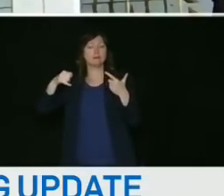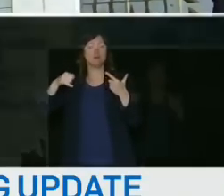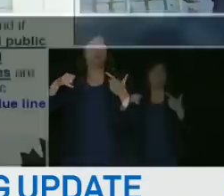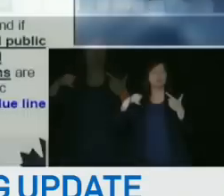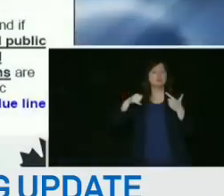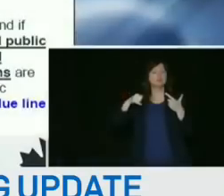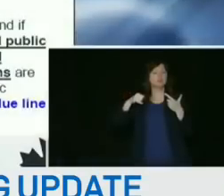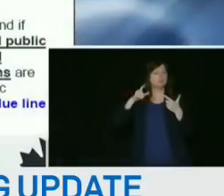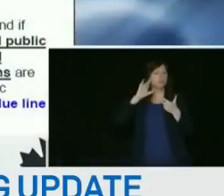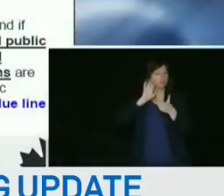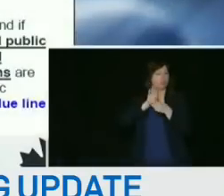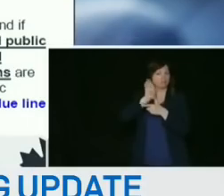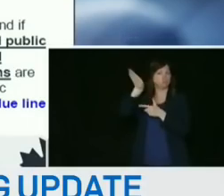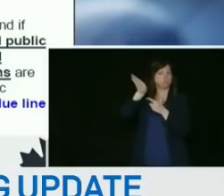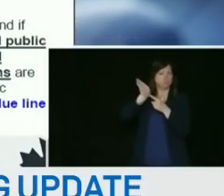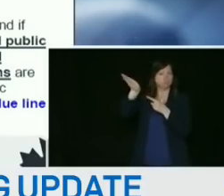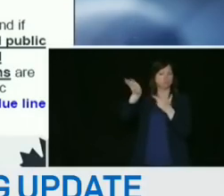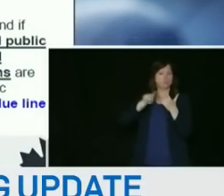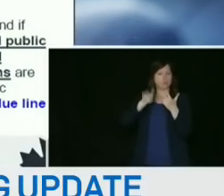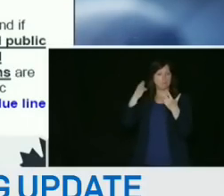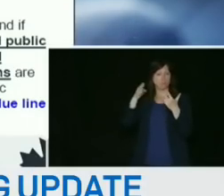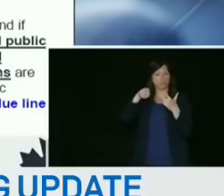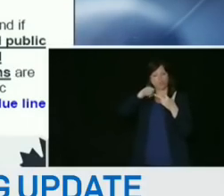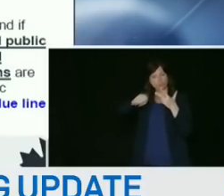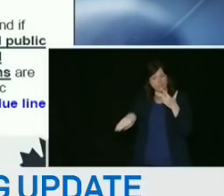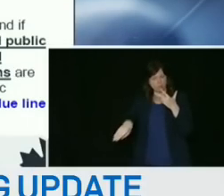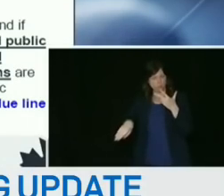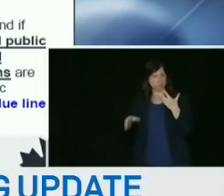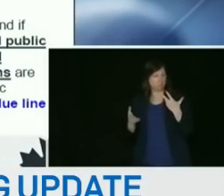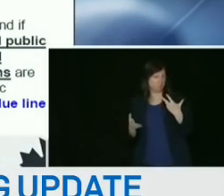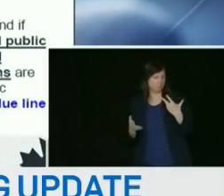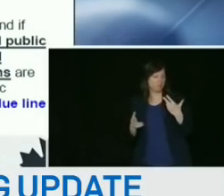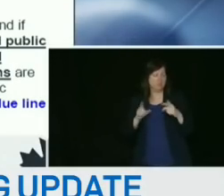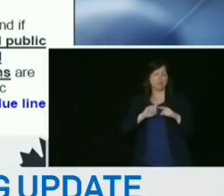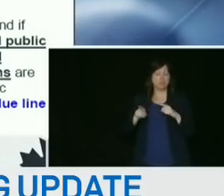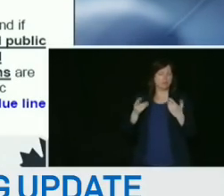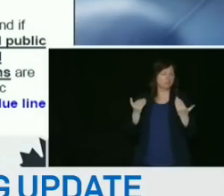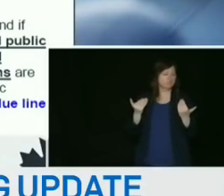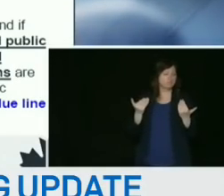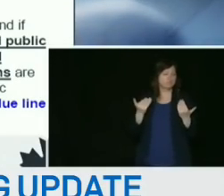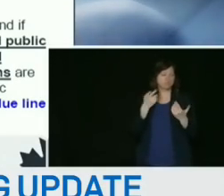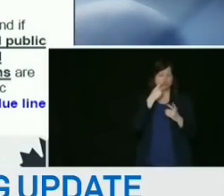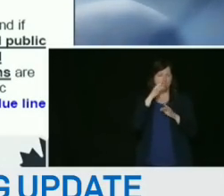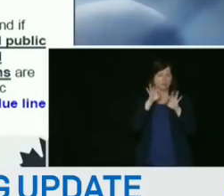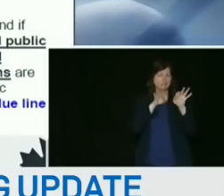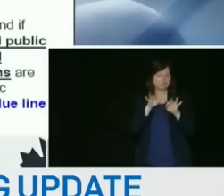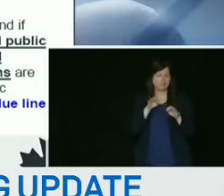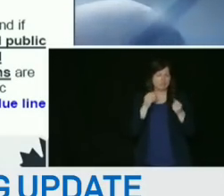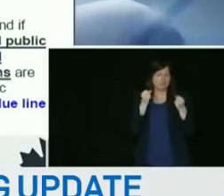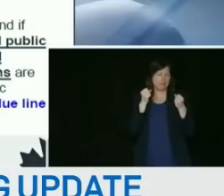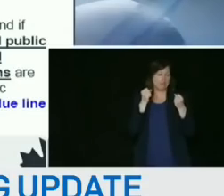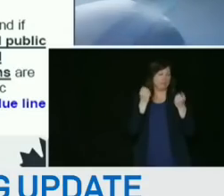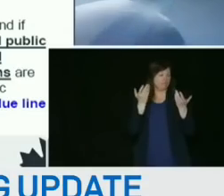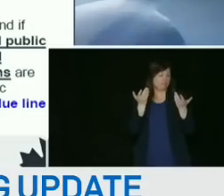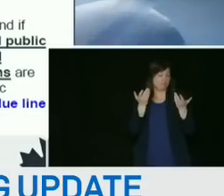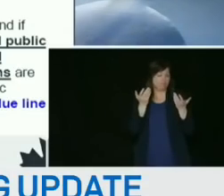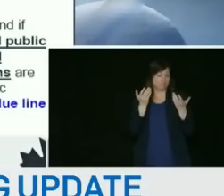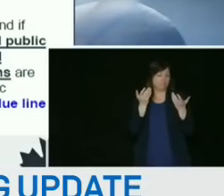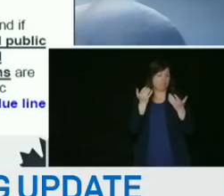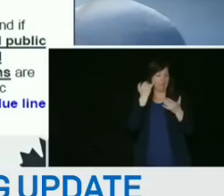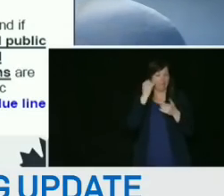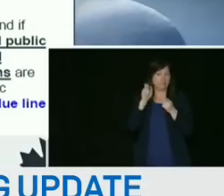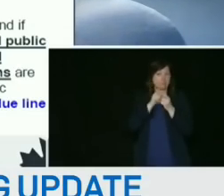are increasing strongly, blue is going down. But could you talk about the number of cases we could reach by a certain